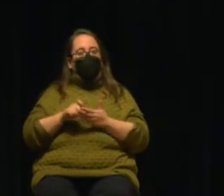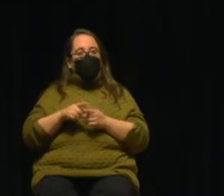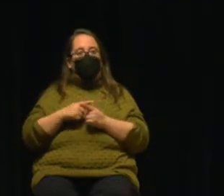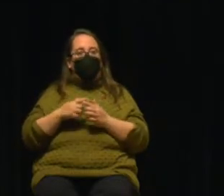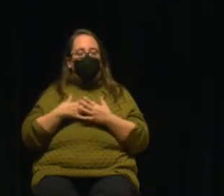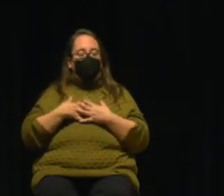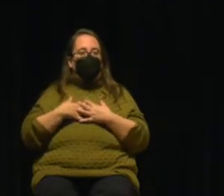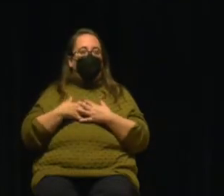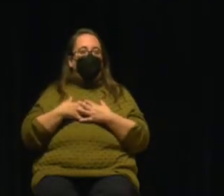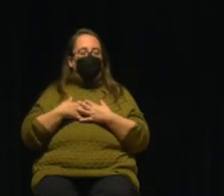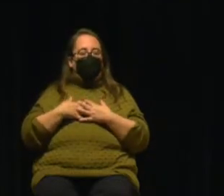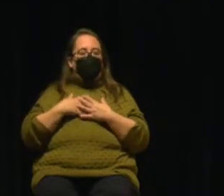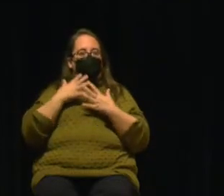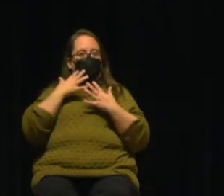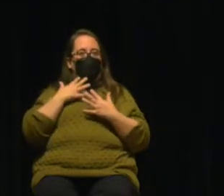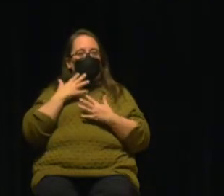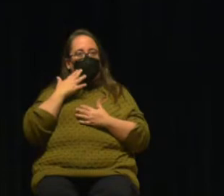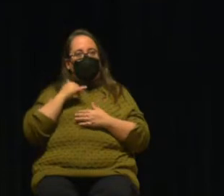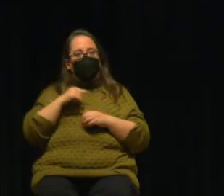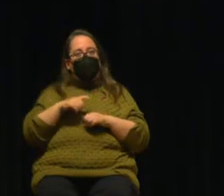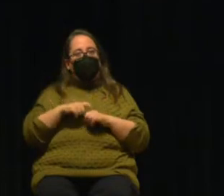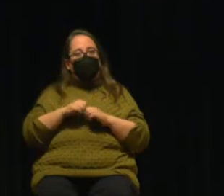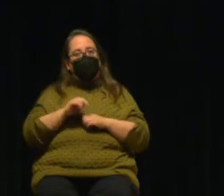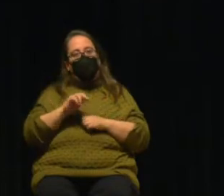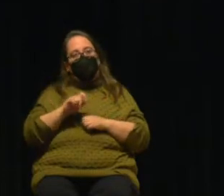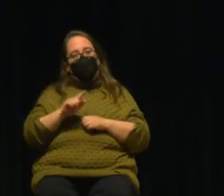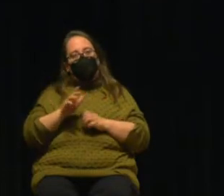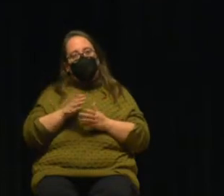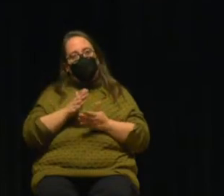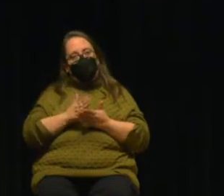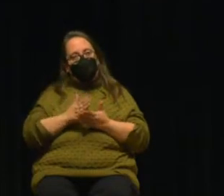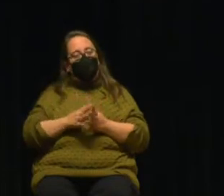being melancholy because this time with Still was ending.